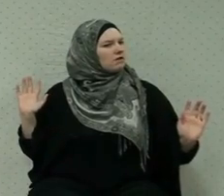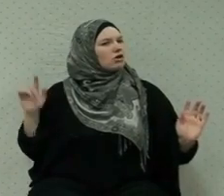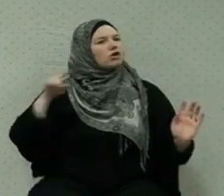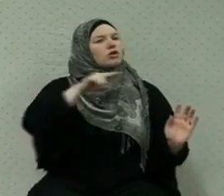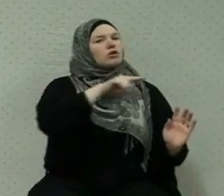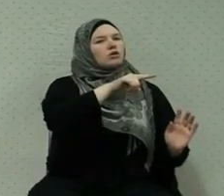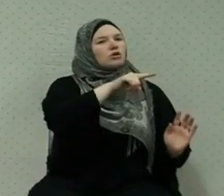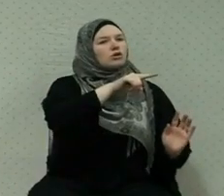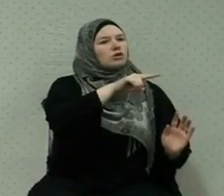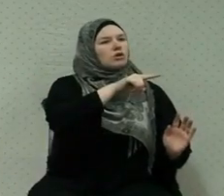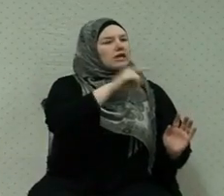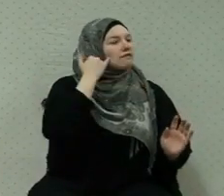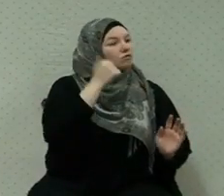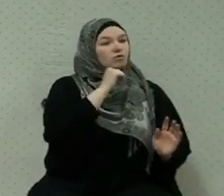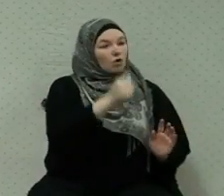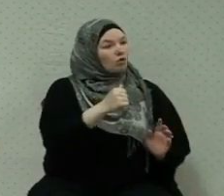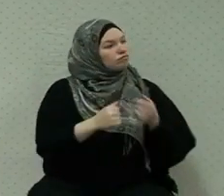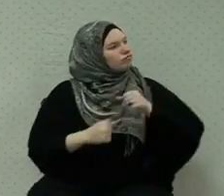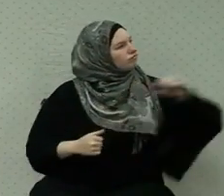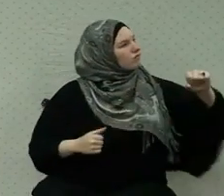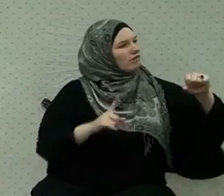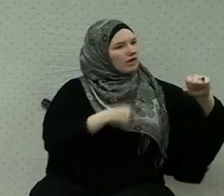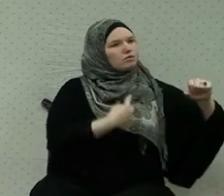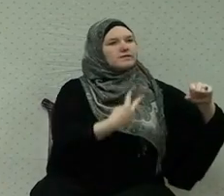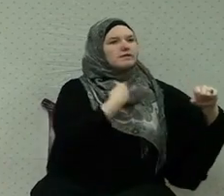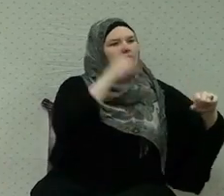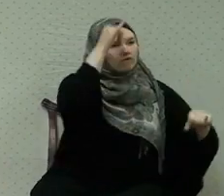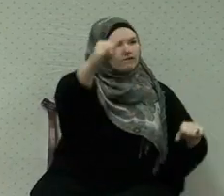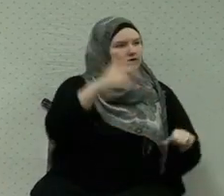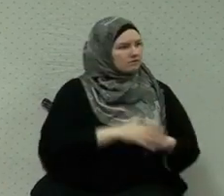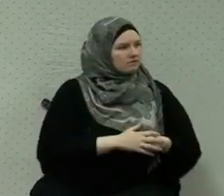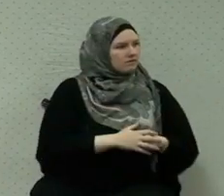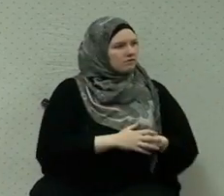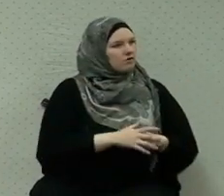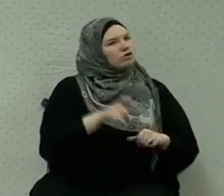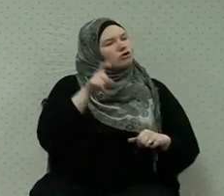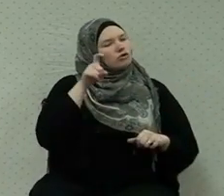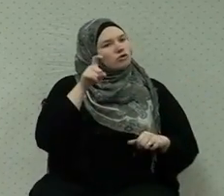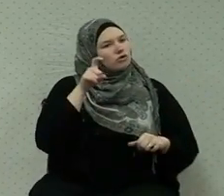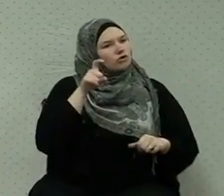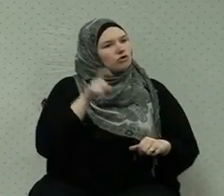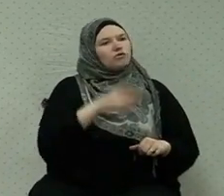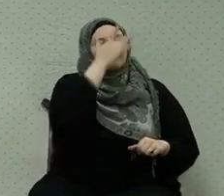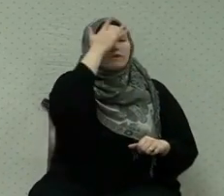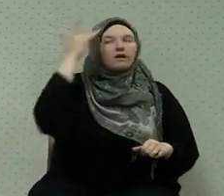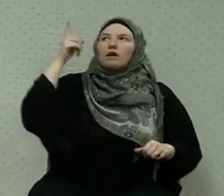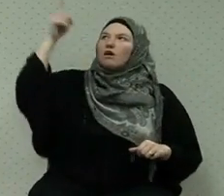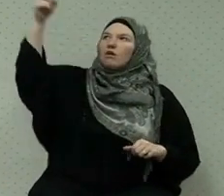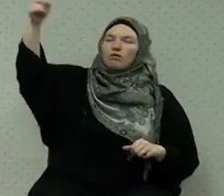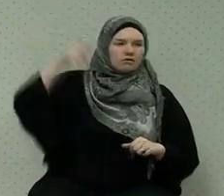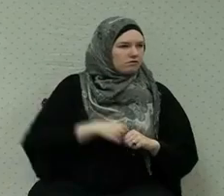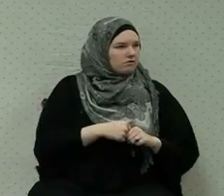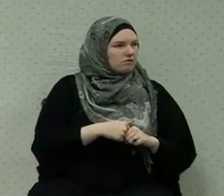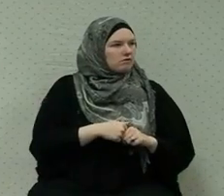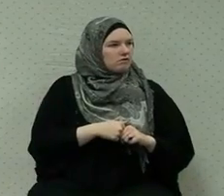be where you are. Why? Because you relegate Allah to the backdrop. He relegates